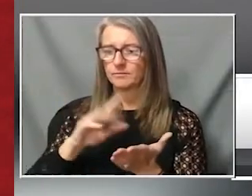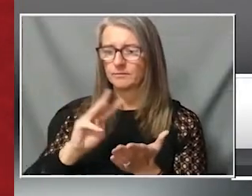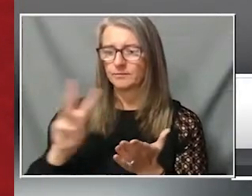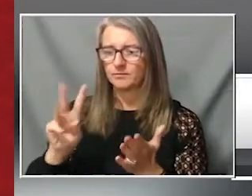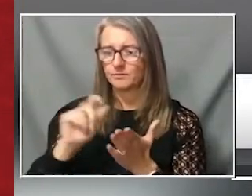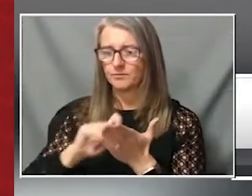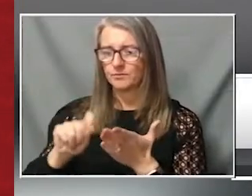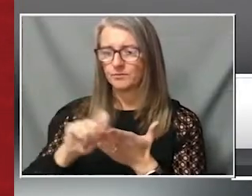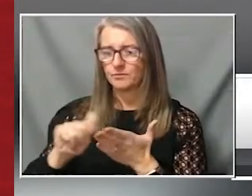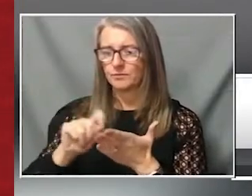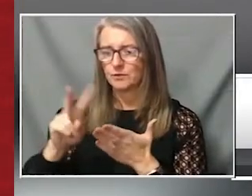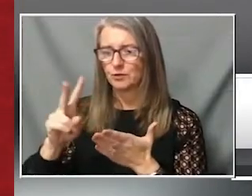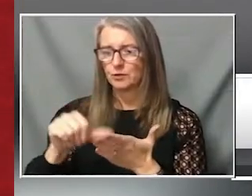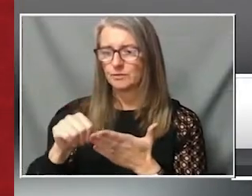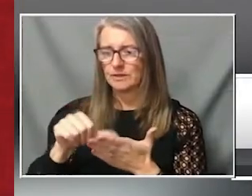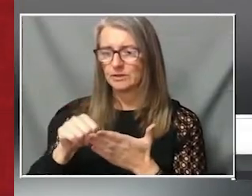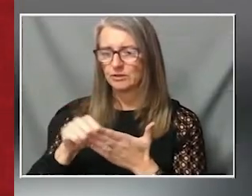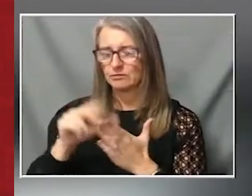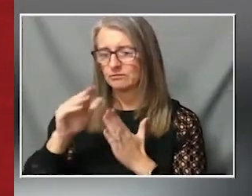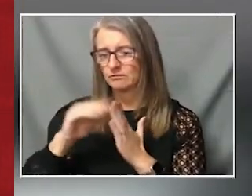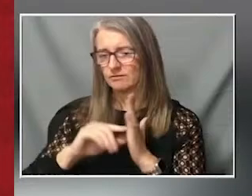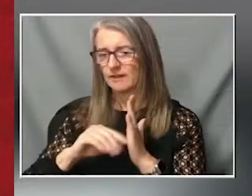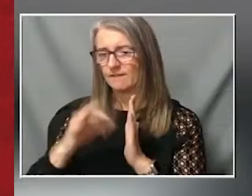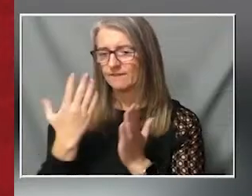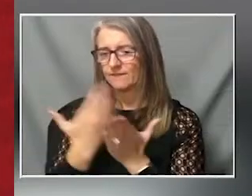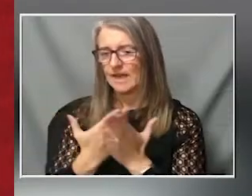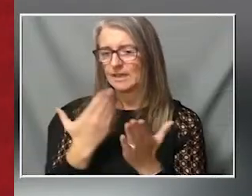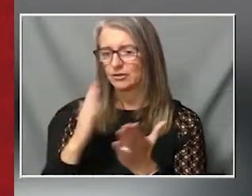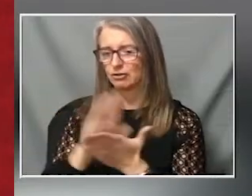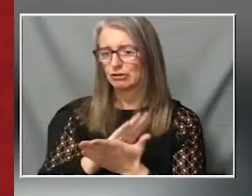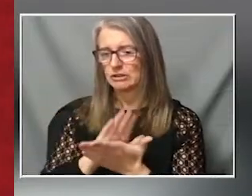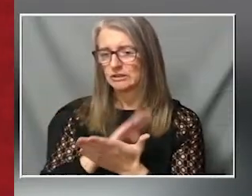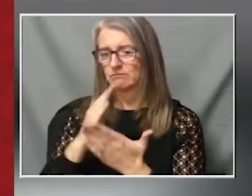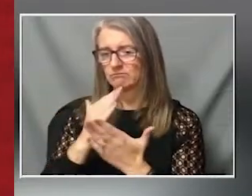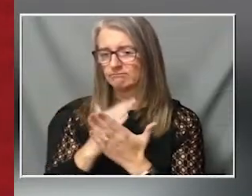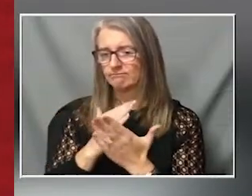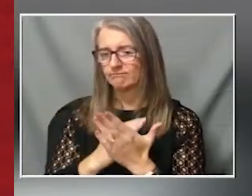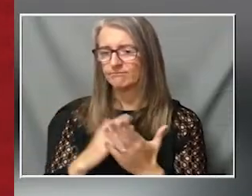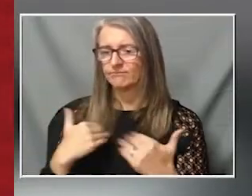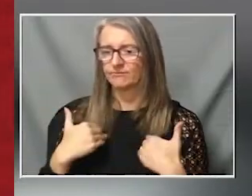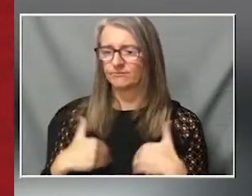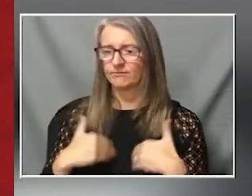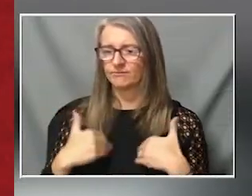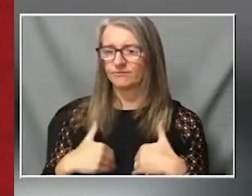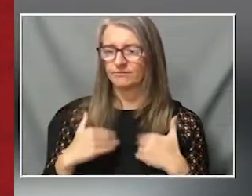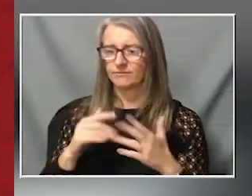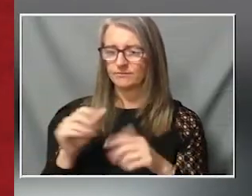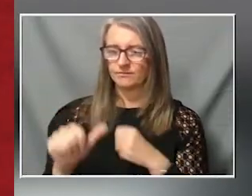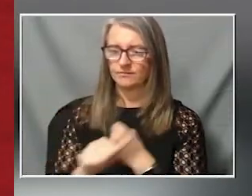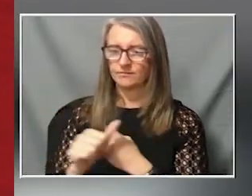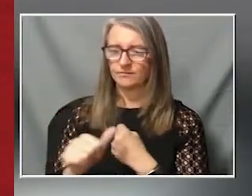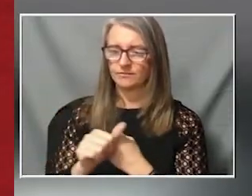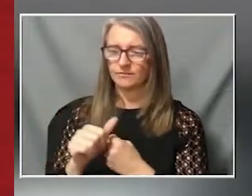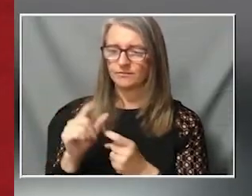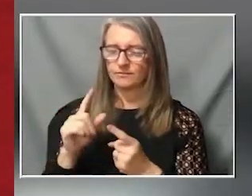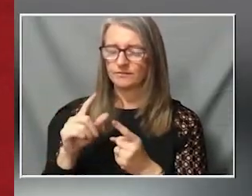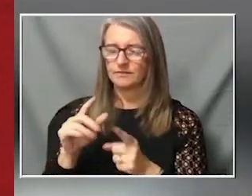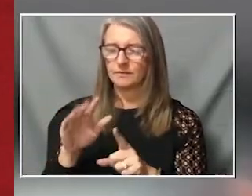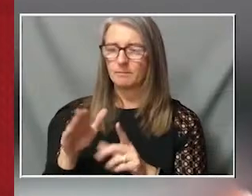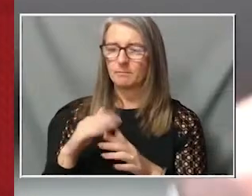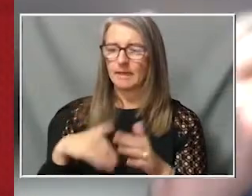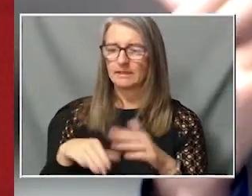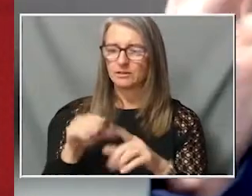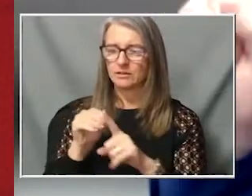just a 2-pager that looks at that. And the answer is yes. Your lung cancer risk is based on your dose exposure, and your